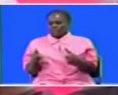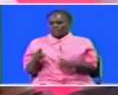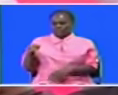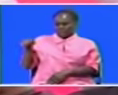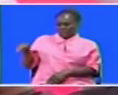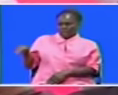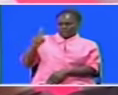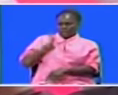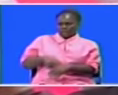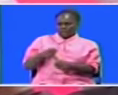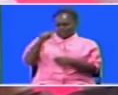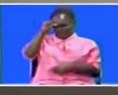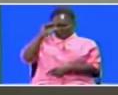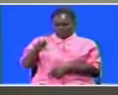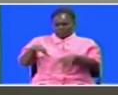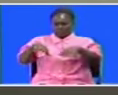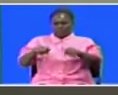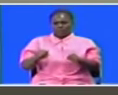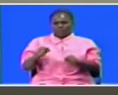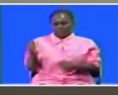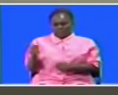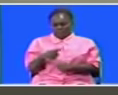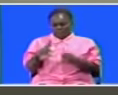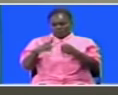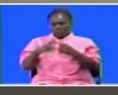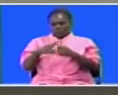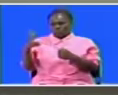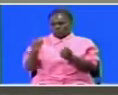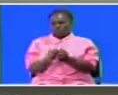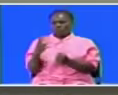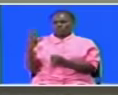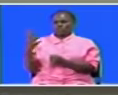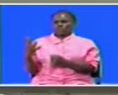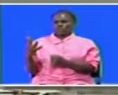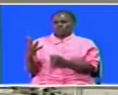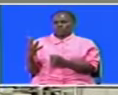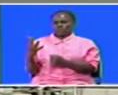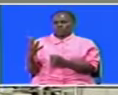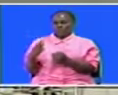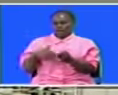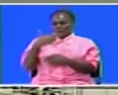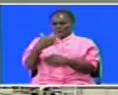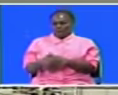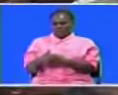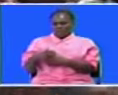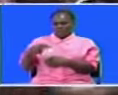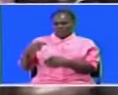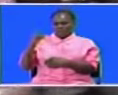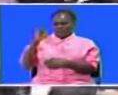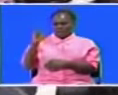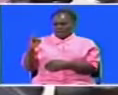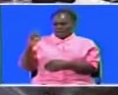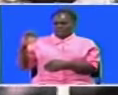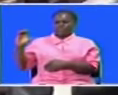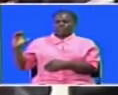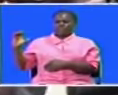his administration. On October 9, 2014, immediately after returning from the Hague-based International